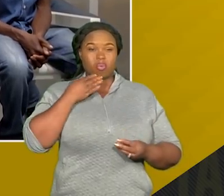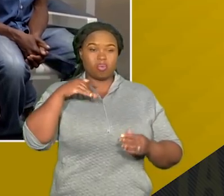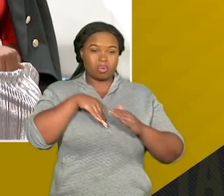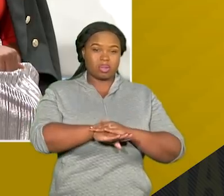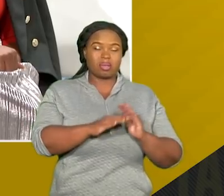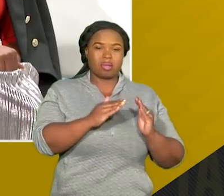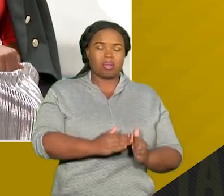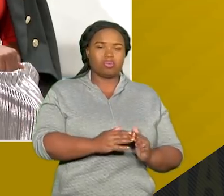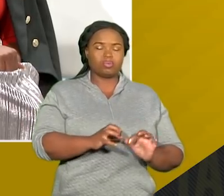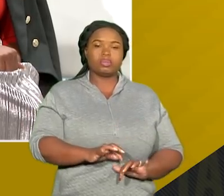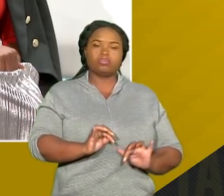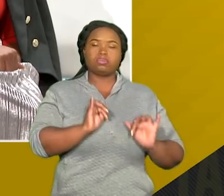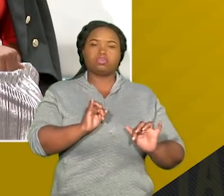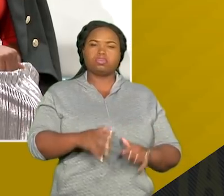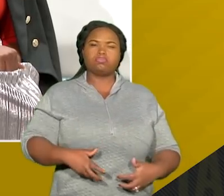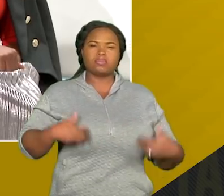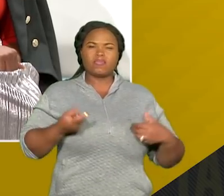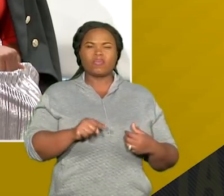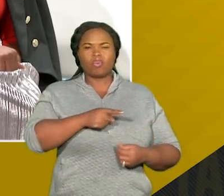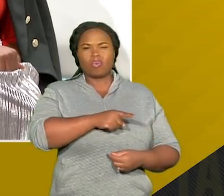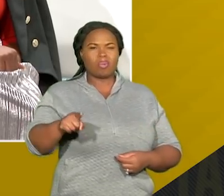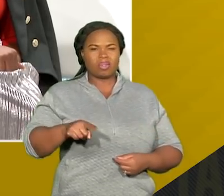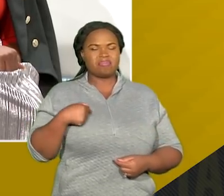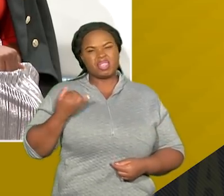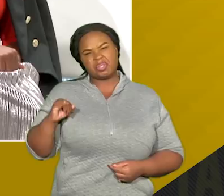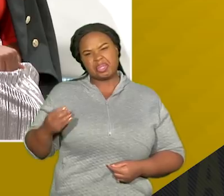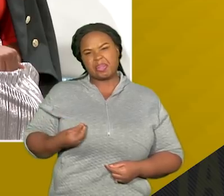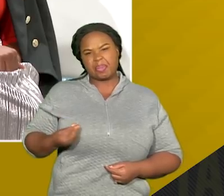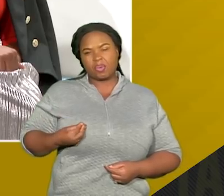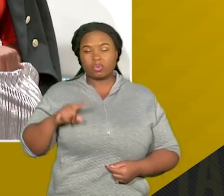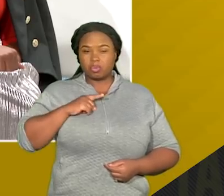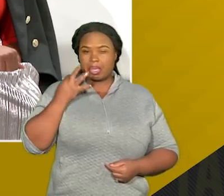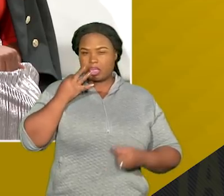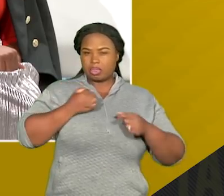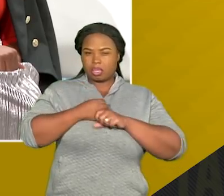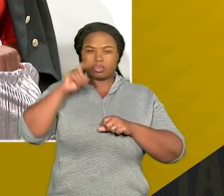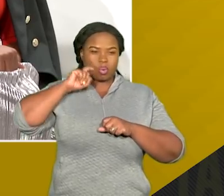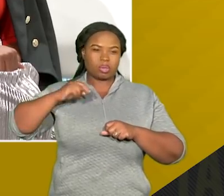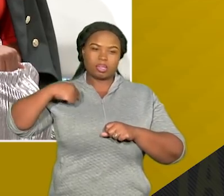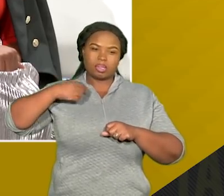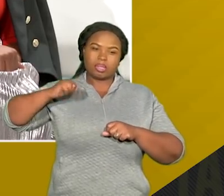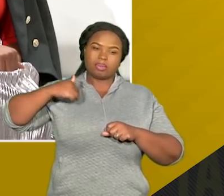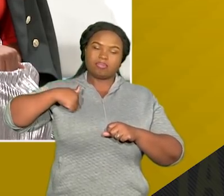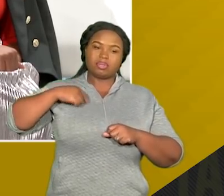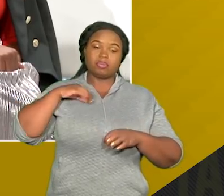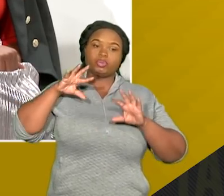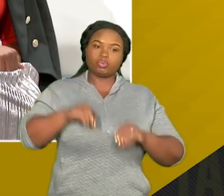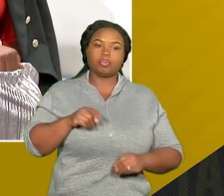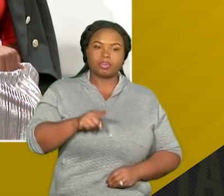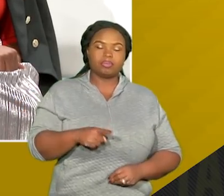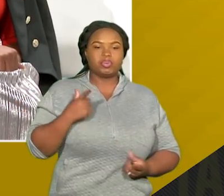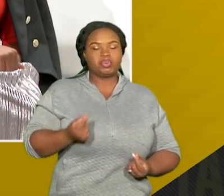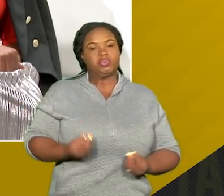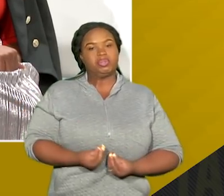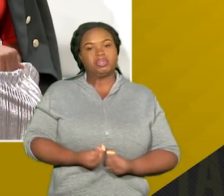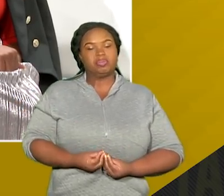him. And Elena, I was still very young because of, he's like 3 years older than me, but not that old. So, I had to stop him. I had to do something because